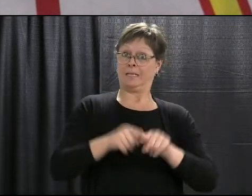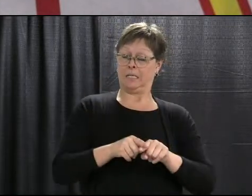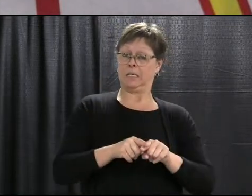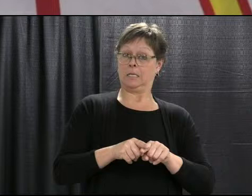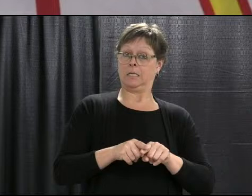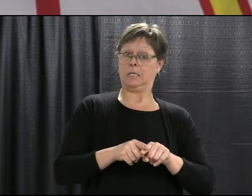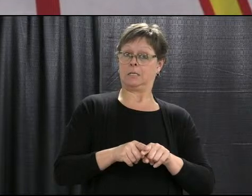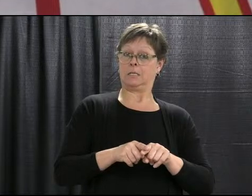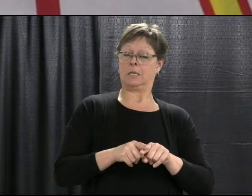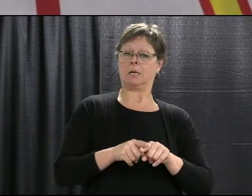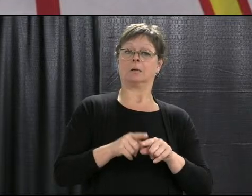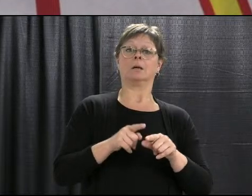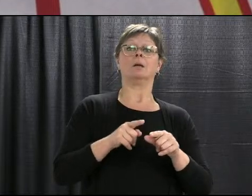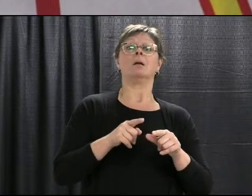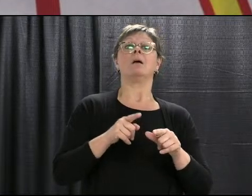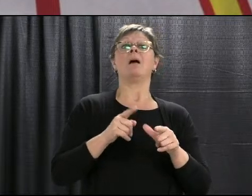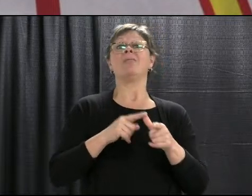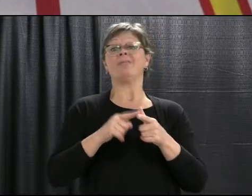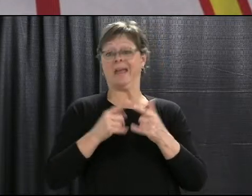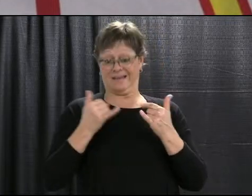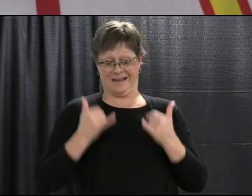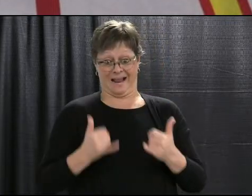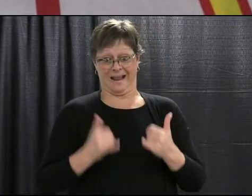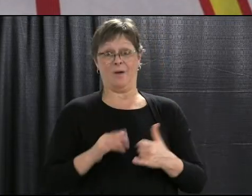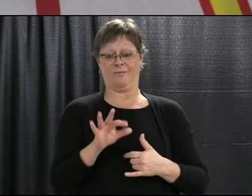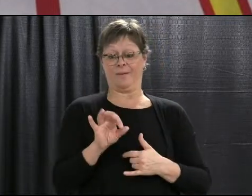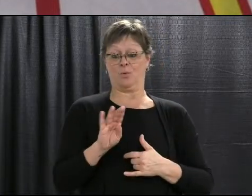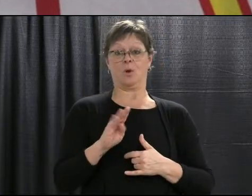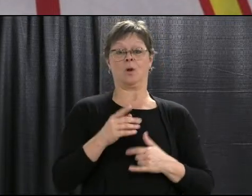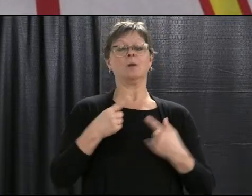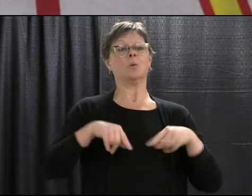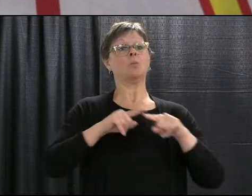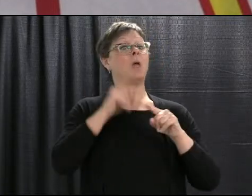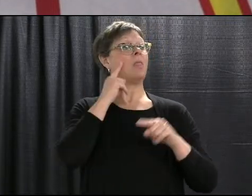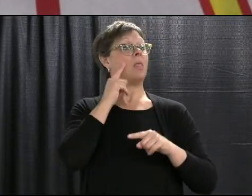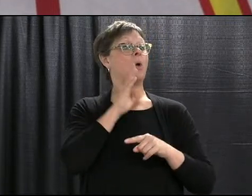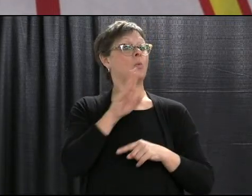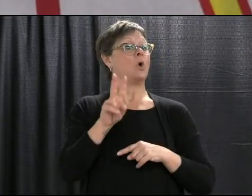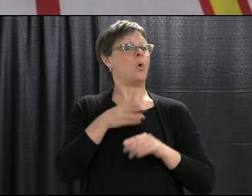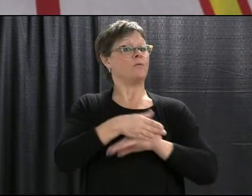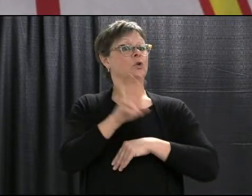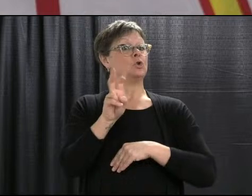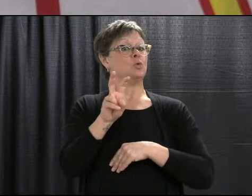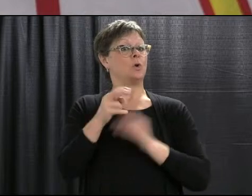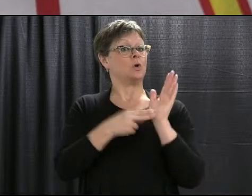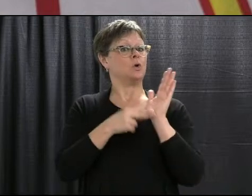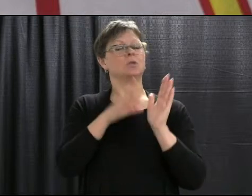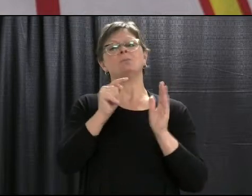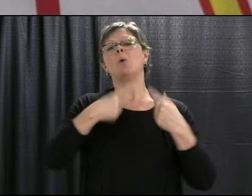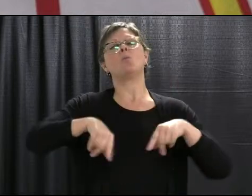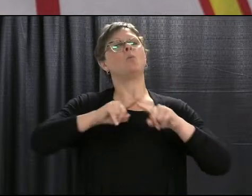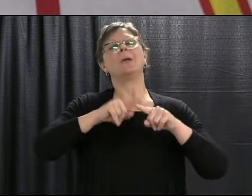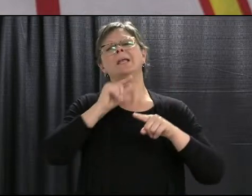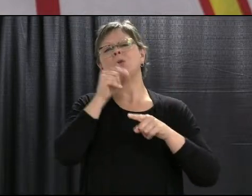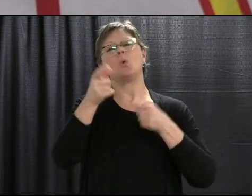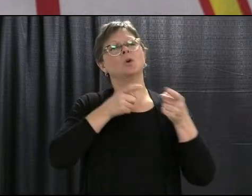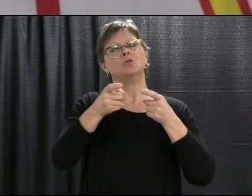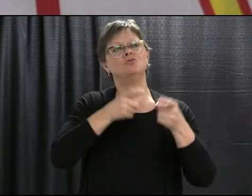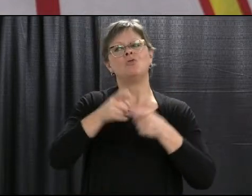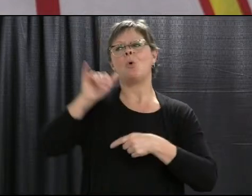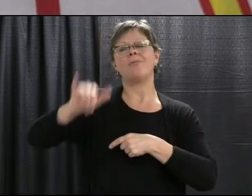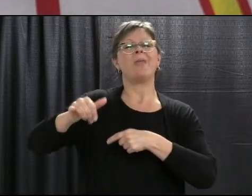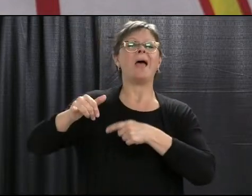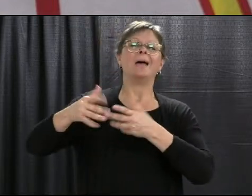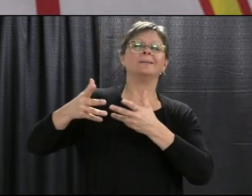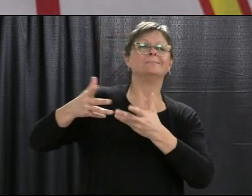by this time we would have had over 200 nurses. So unfortunately, we don't control the diplomatic relations